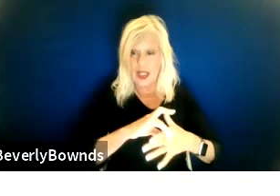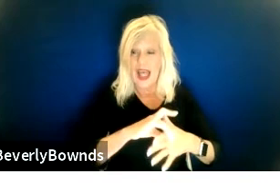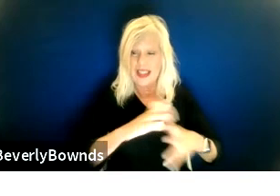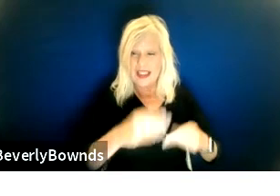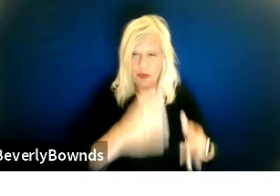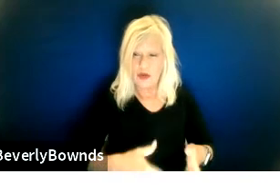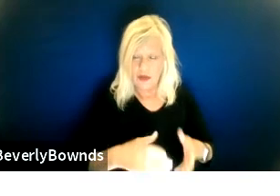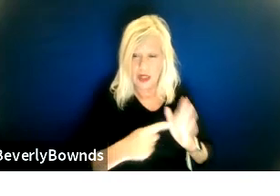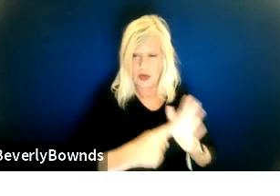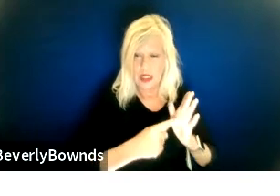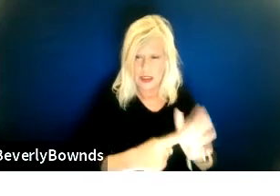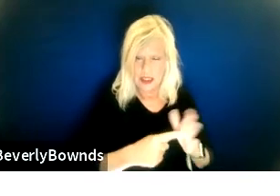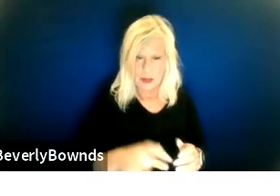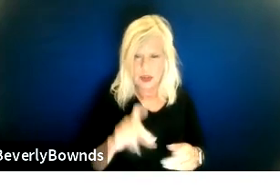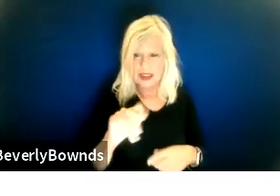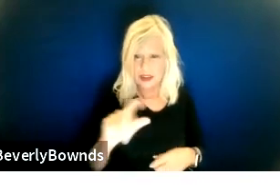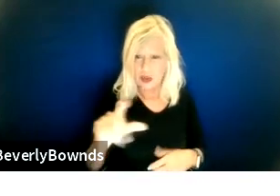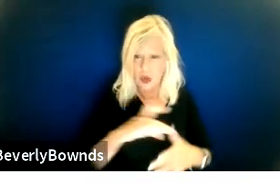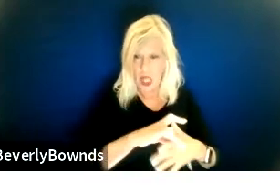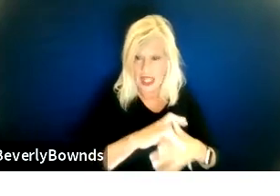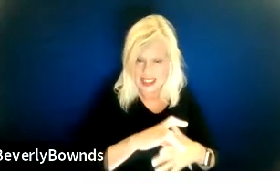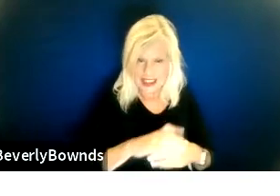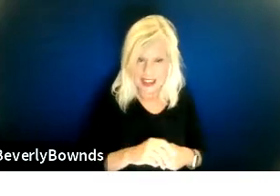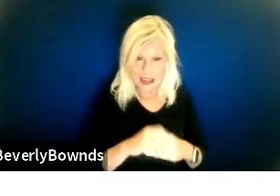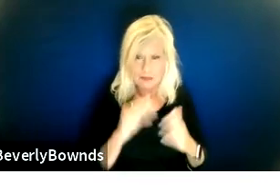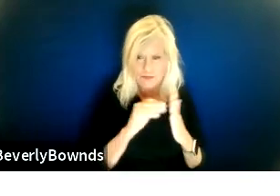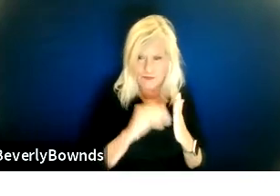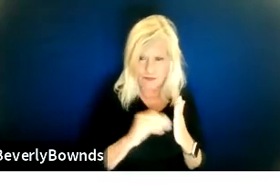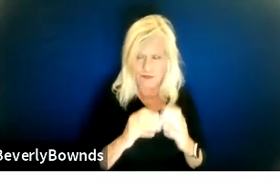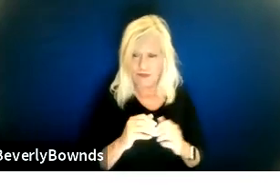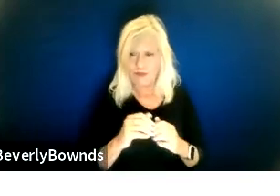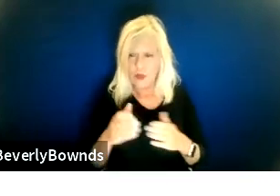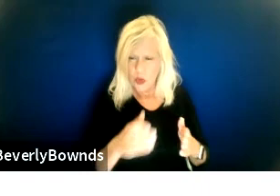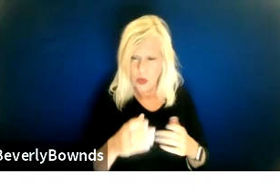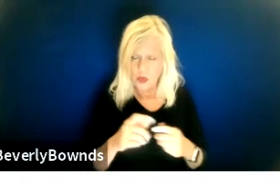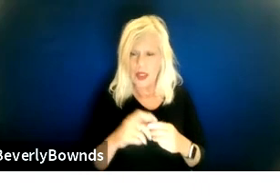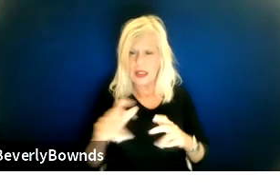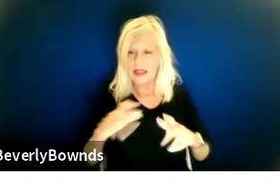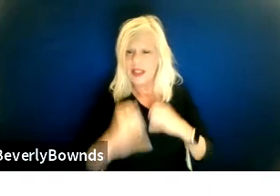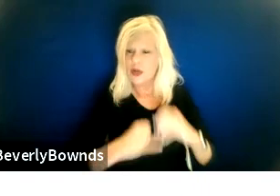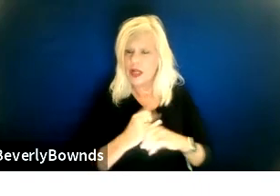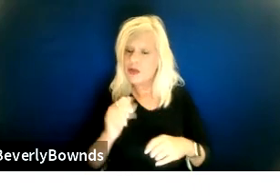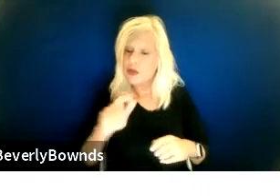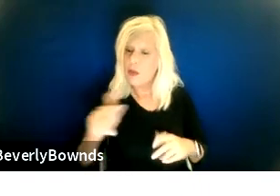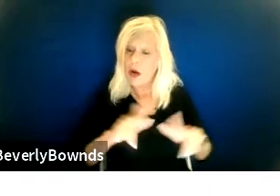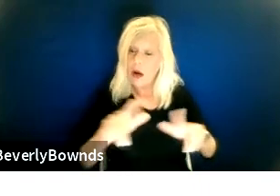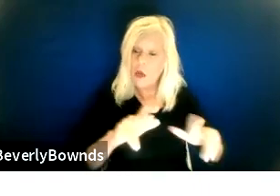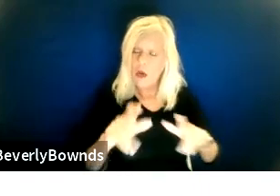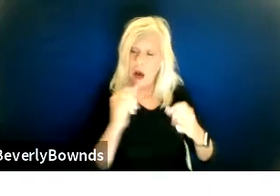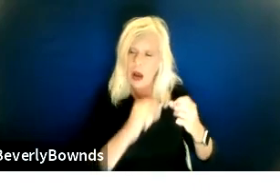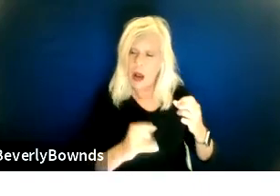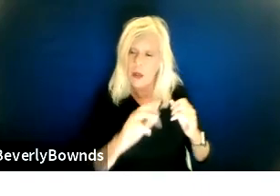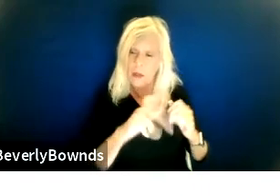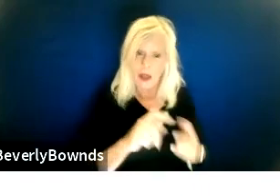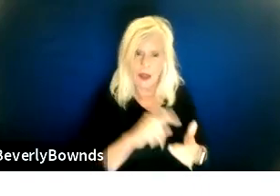an example of digital content, mapping everything from roadways to walking through national parks to art museums. You've got